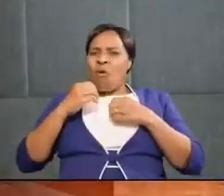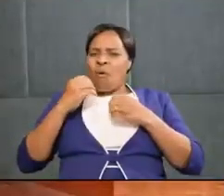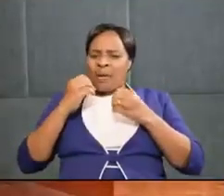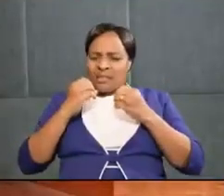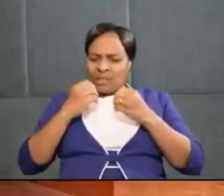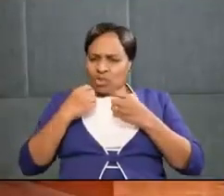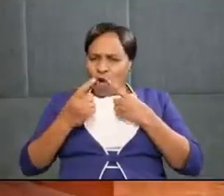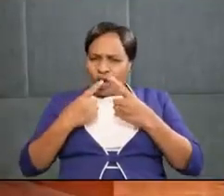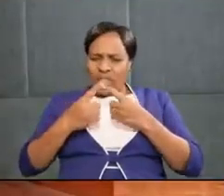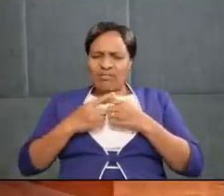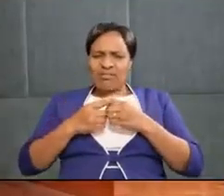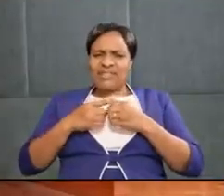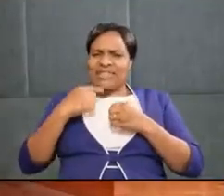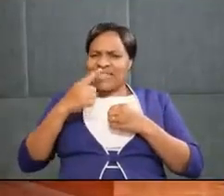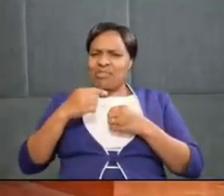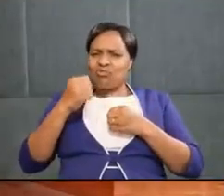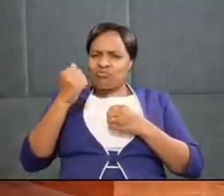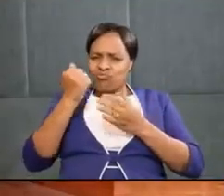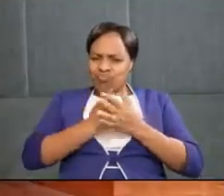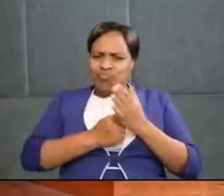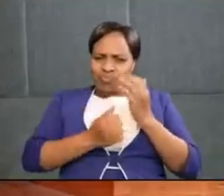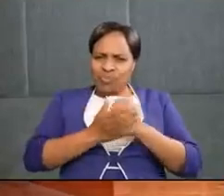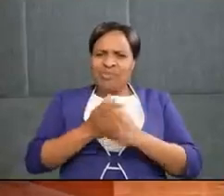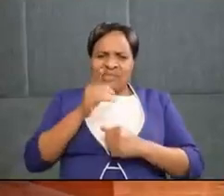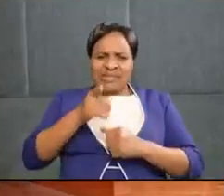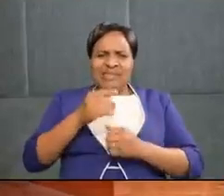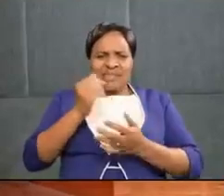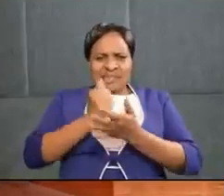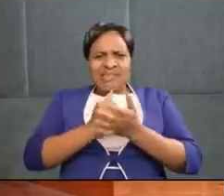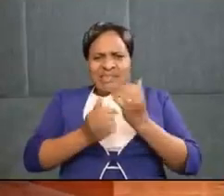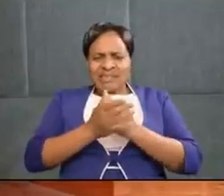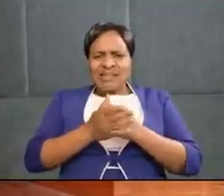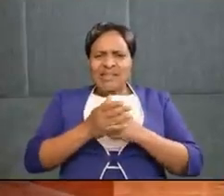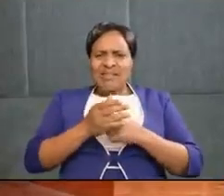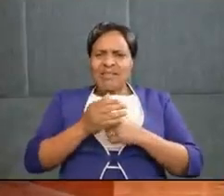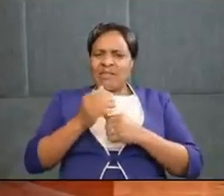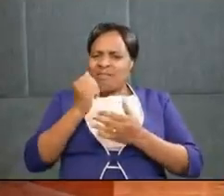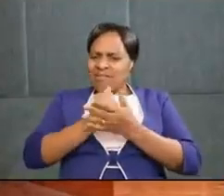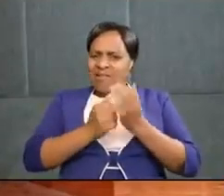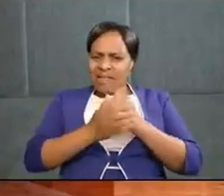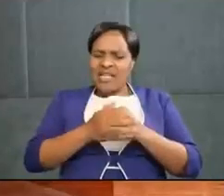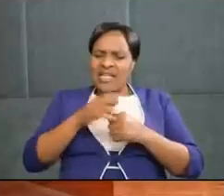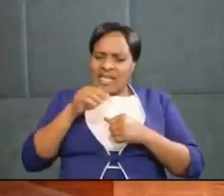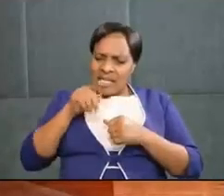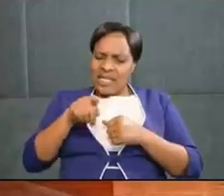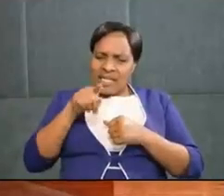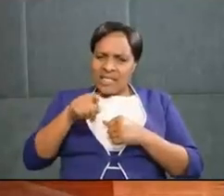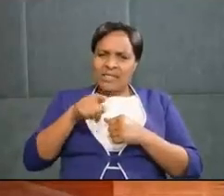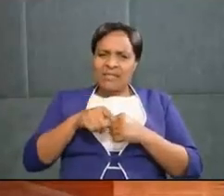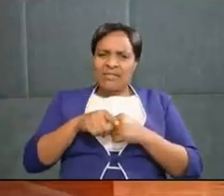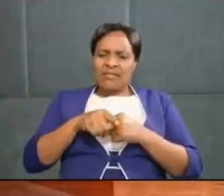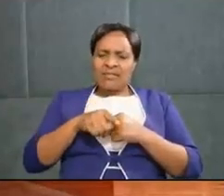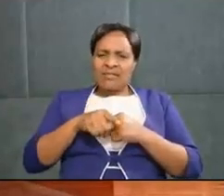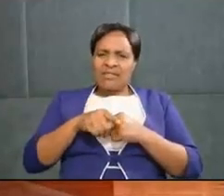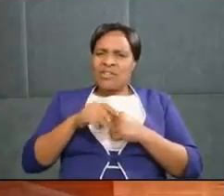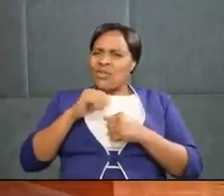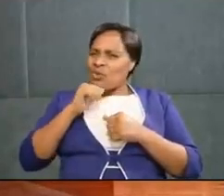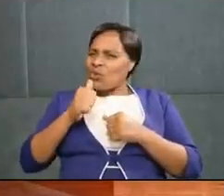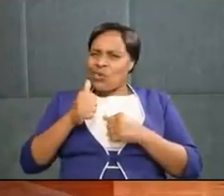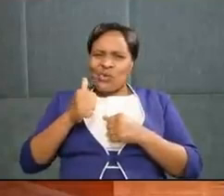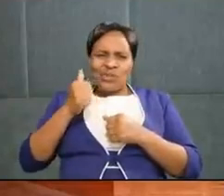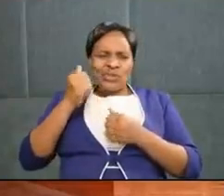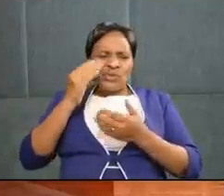screaming, "Crucify him! Crucify him! Crucify him! He is not fit